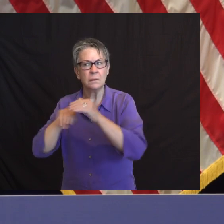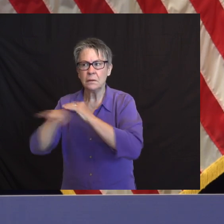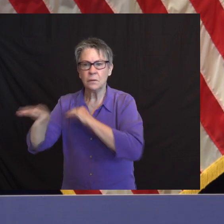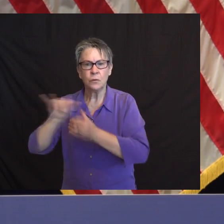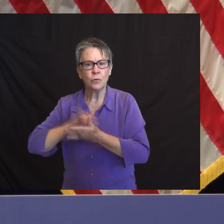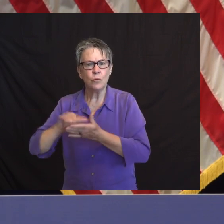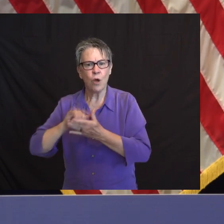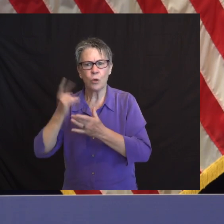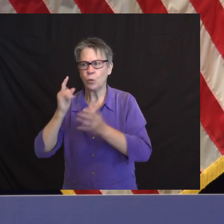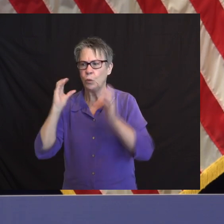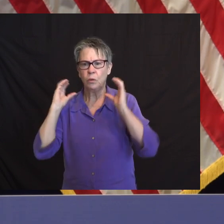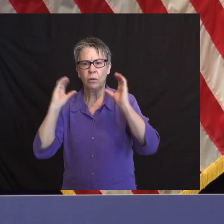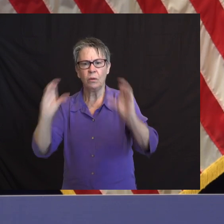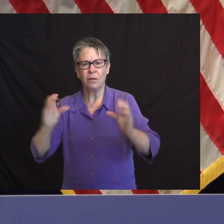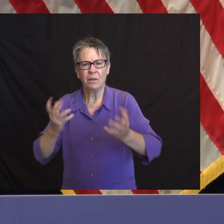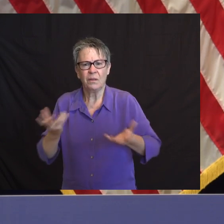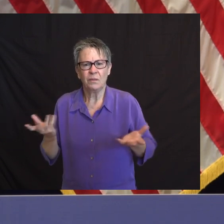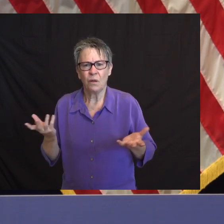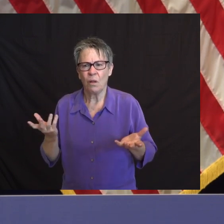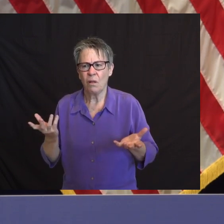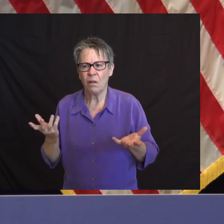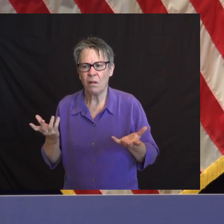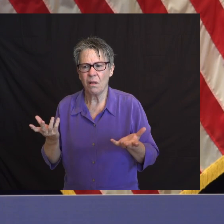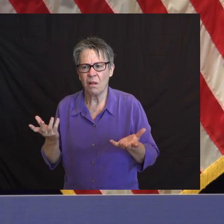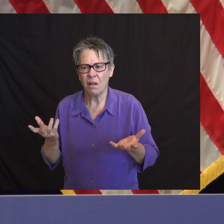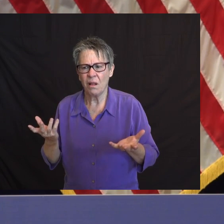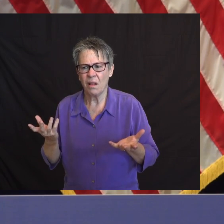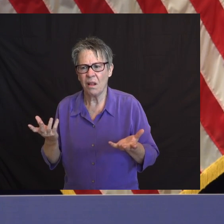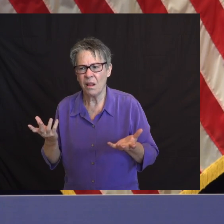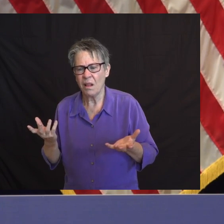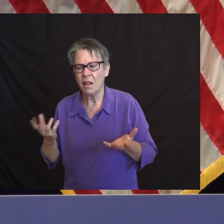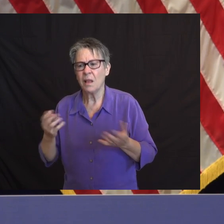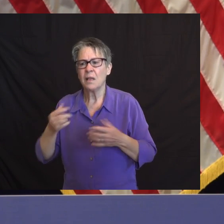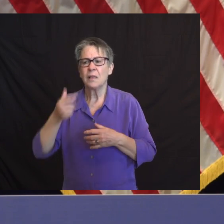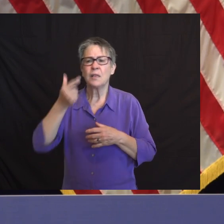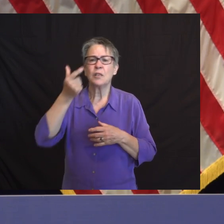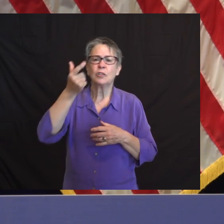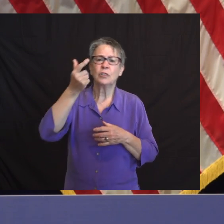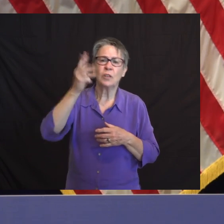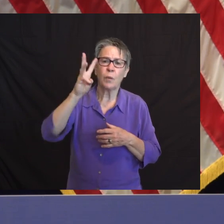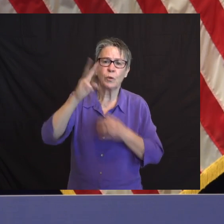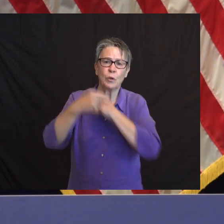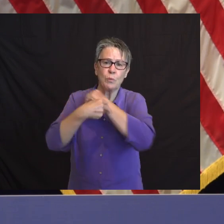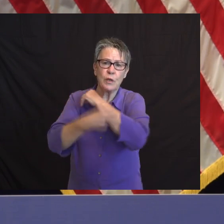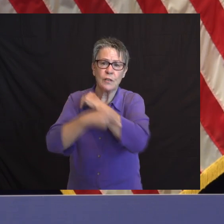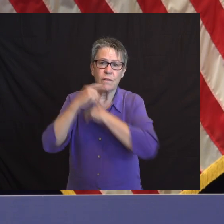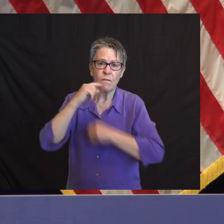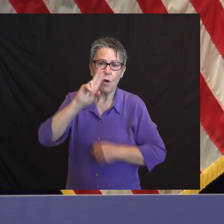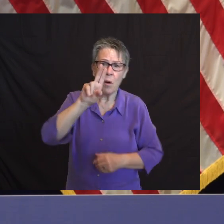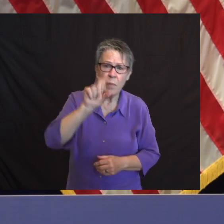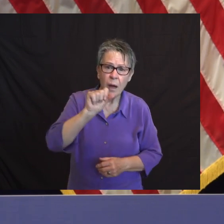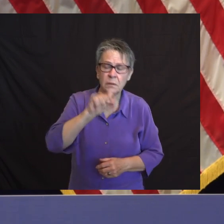relates to bus reality and commuting reality generally.